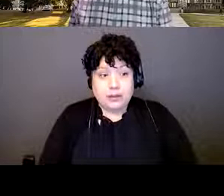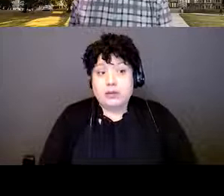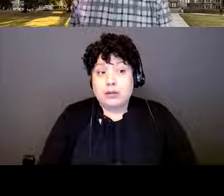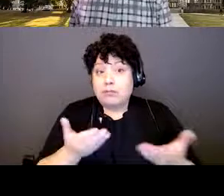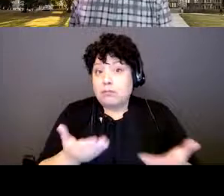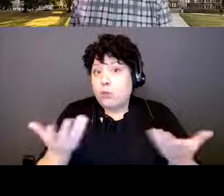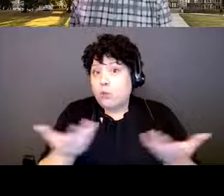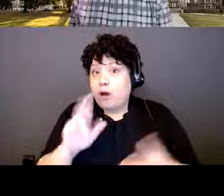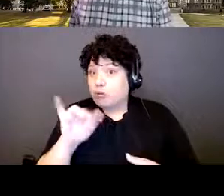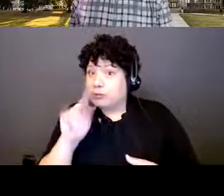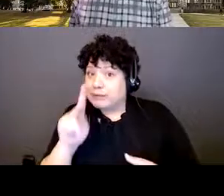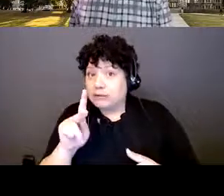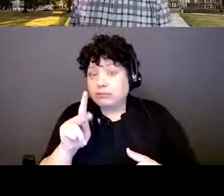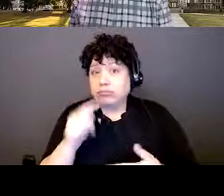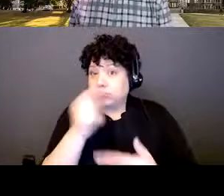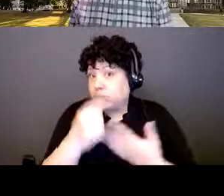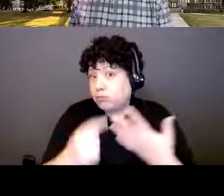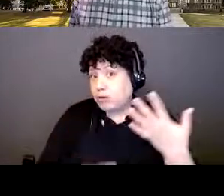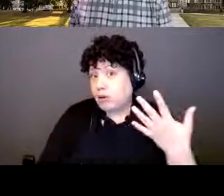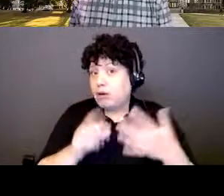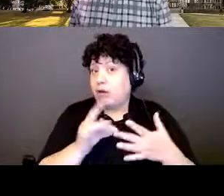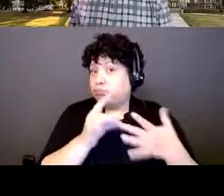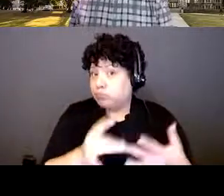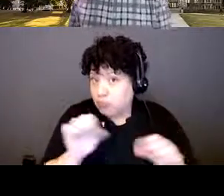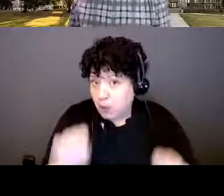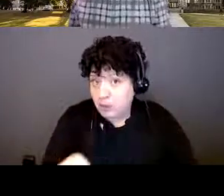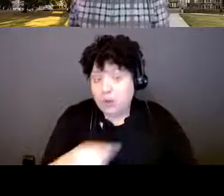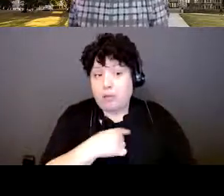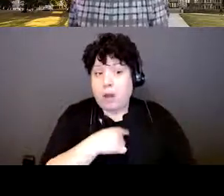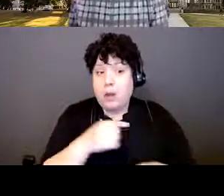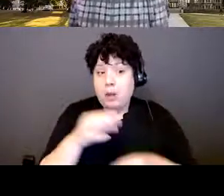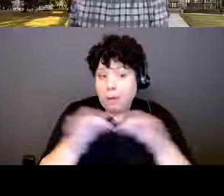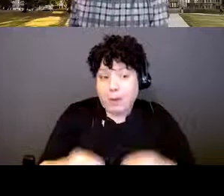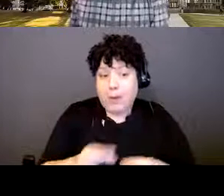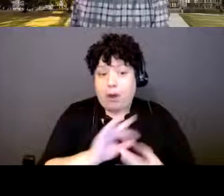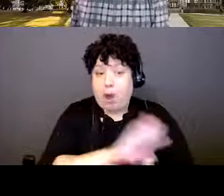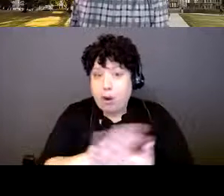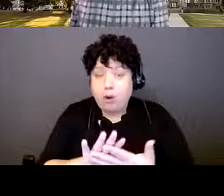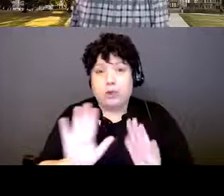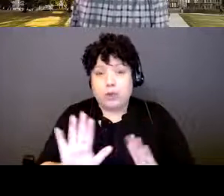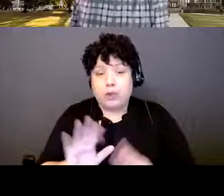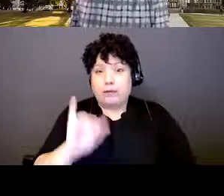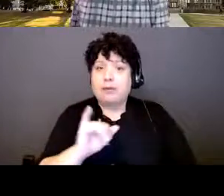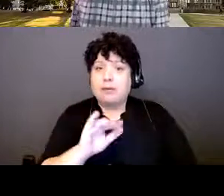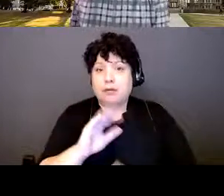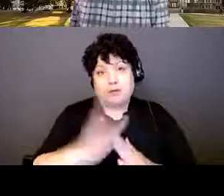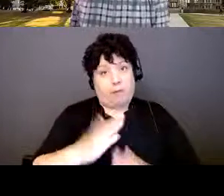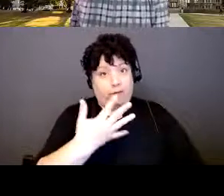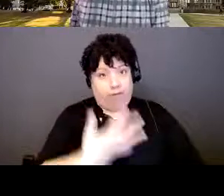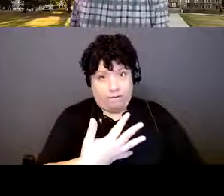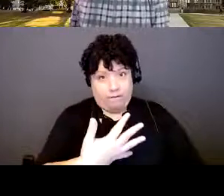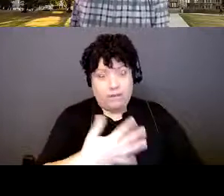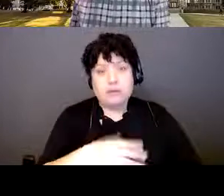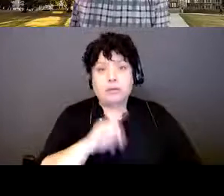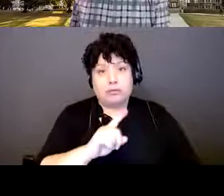risk factors, again, I'm not going to go through each one of these risk factors, but these are the top 5 risk factors across ages. And you